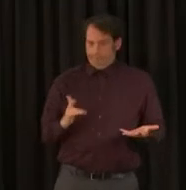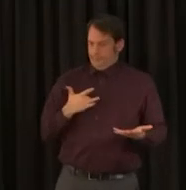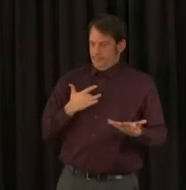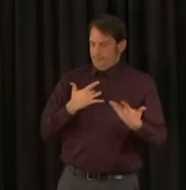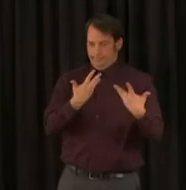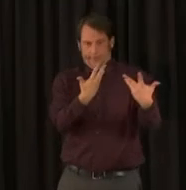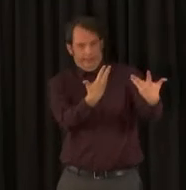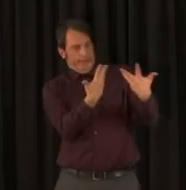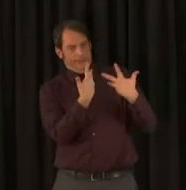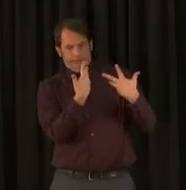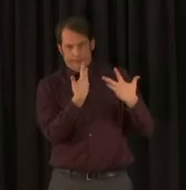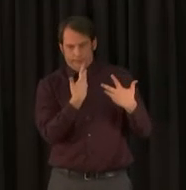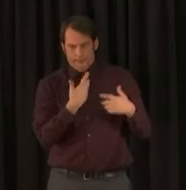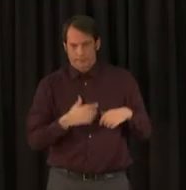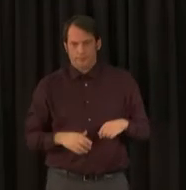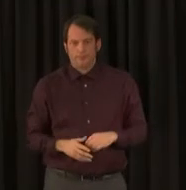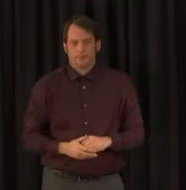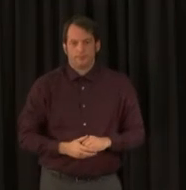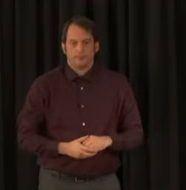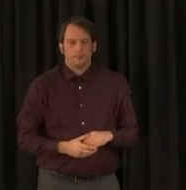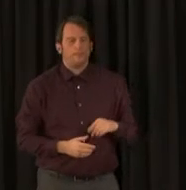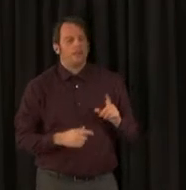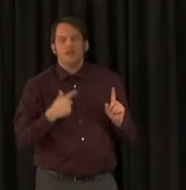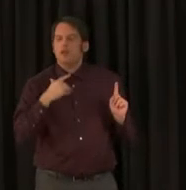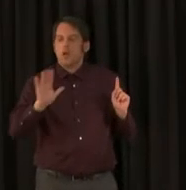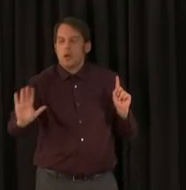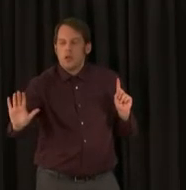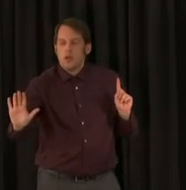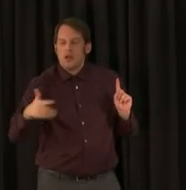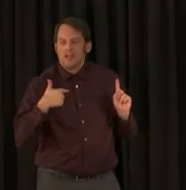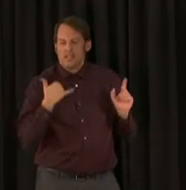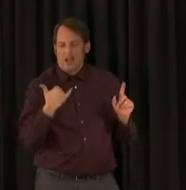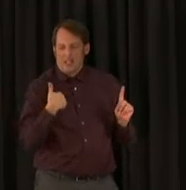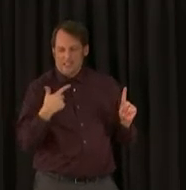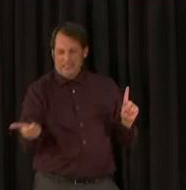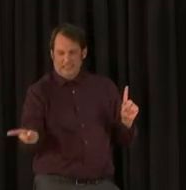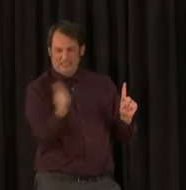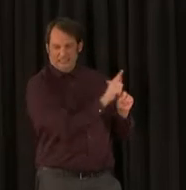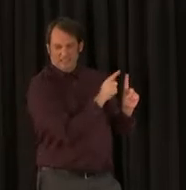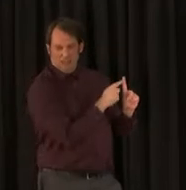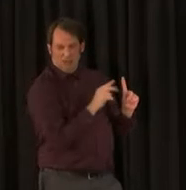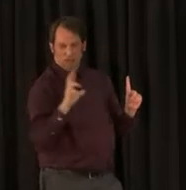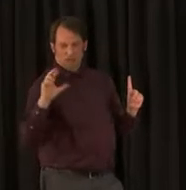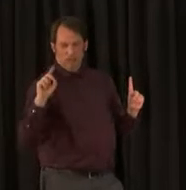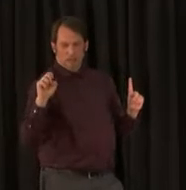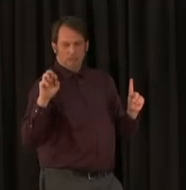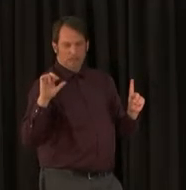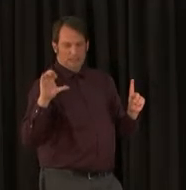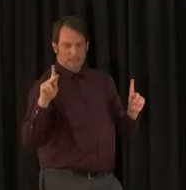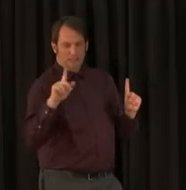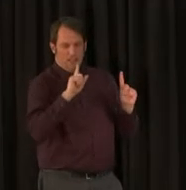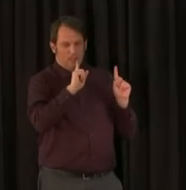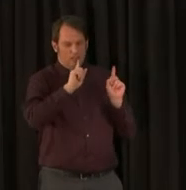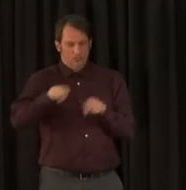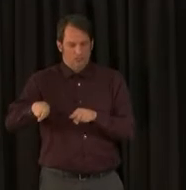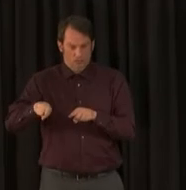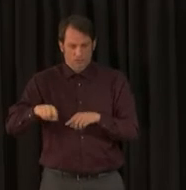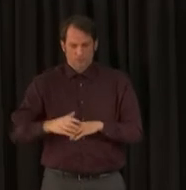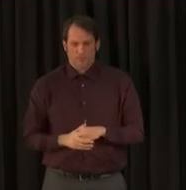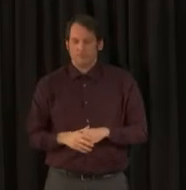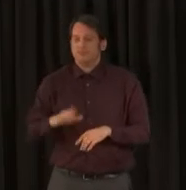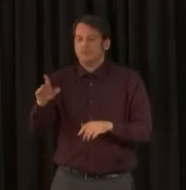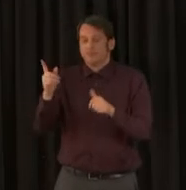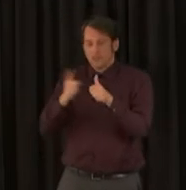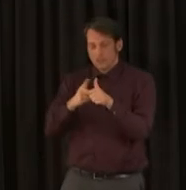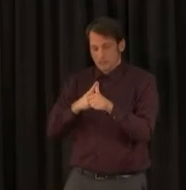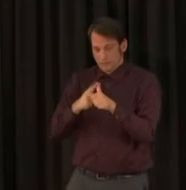Roderick give us some guidance on some of your questions. Okay, so the first one is documentation. So